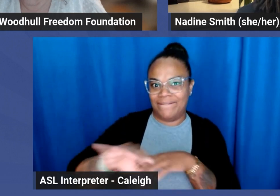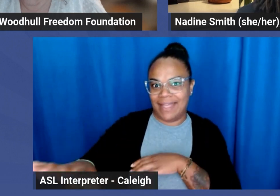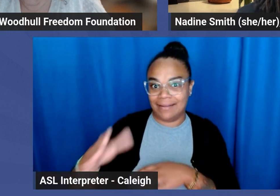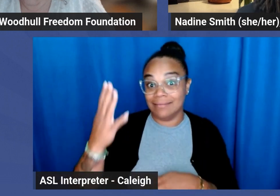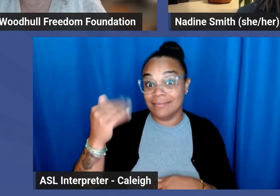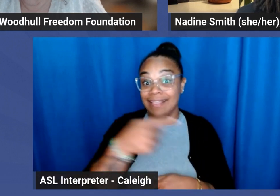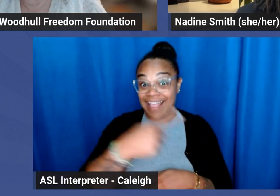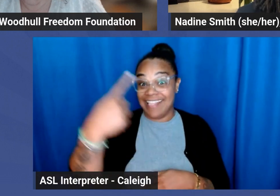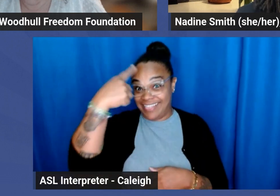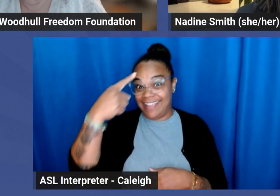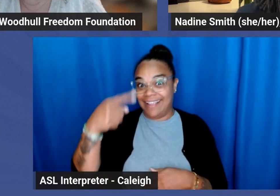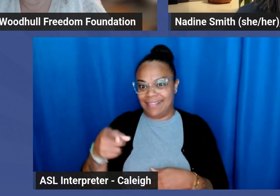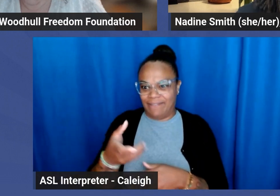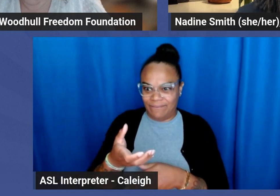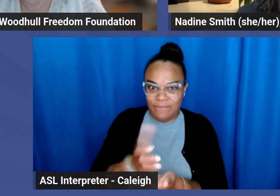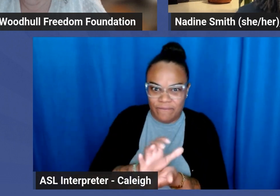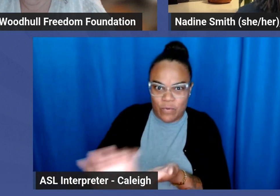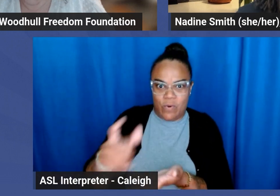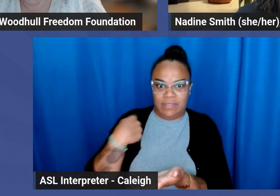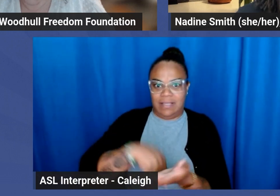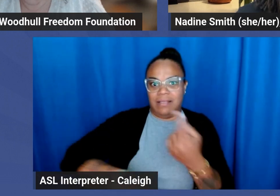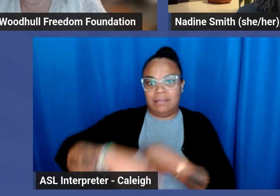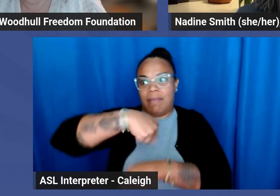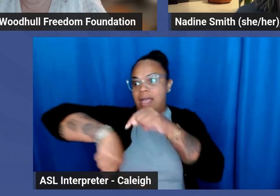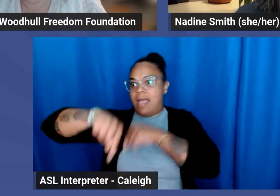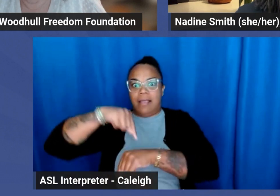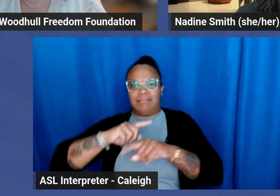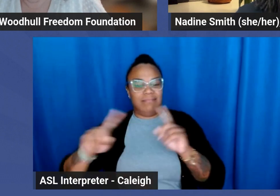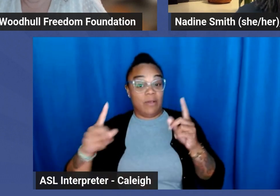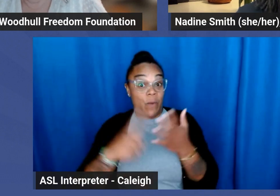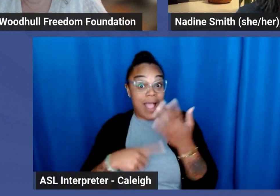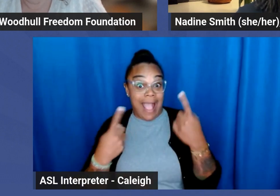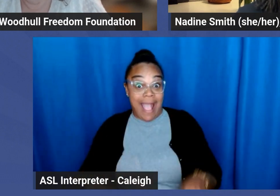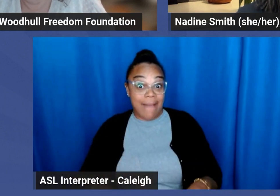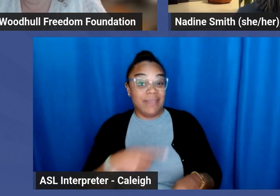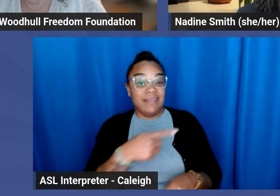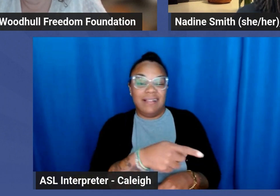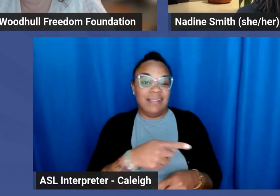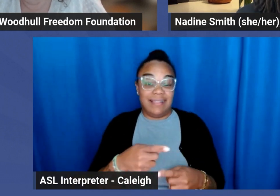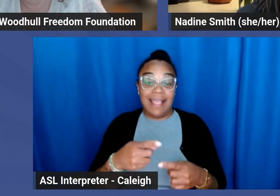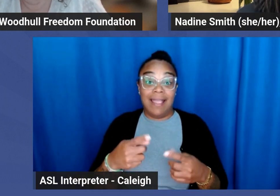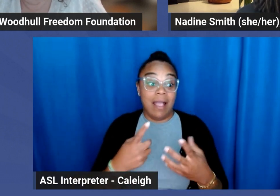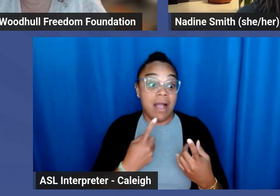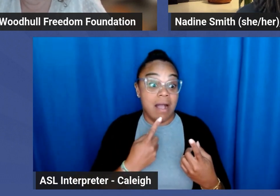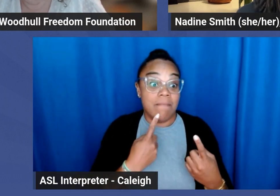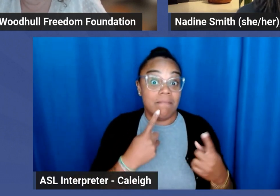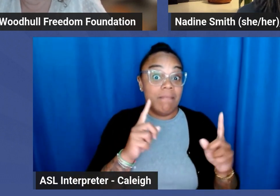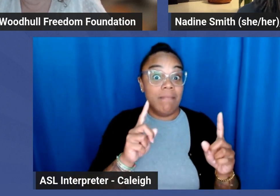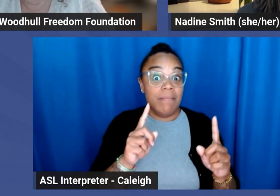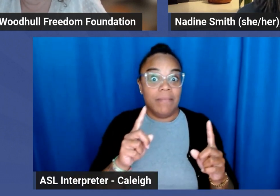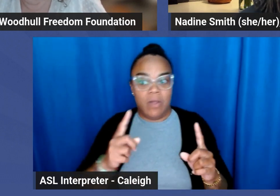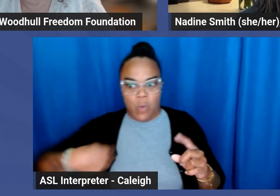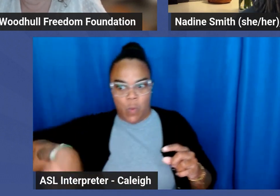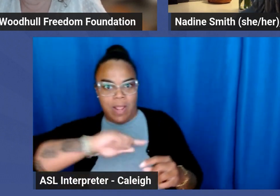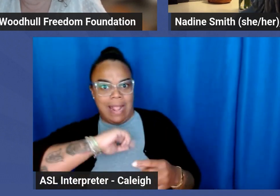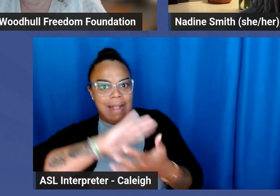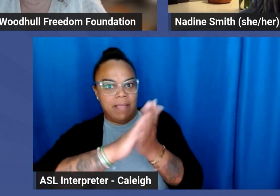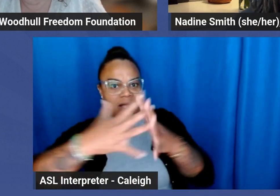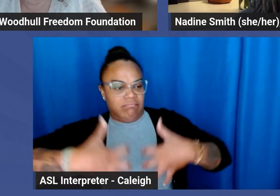creating the dynamic tension necessary in that slingshot, that when we break free, we don't just go back to where we were when they